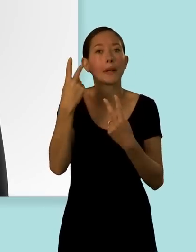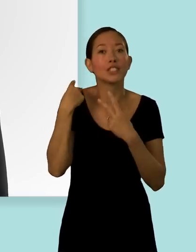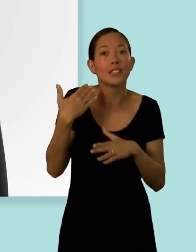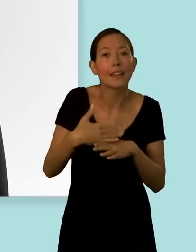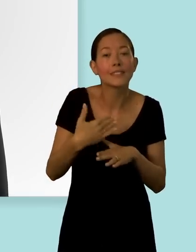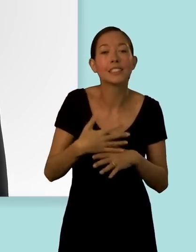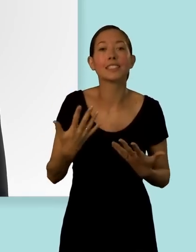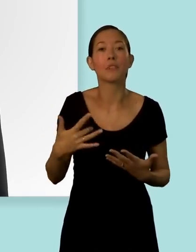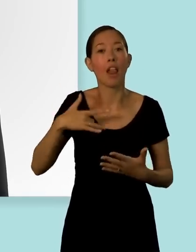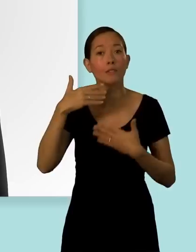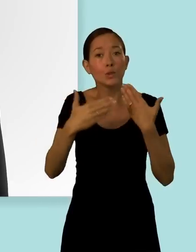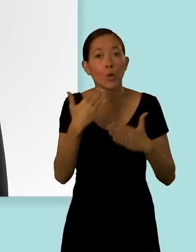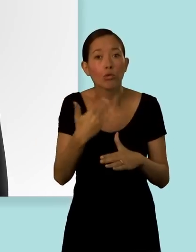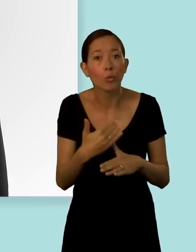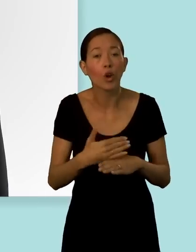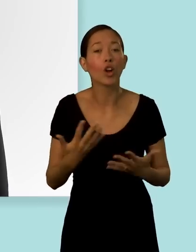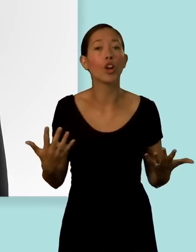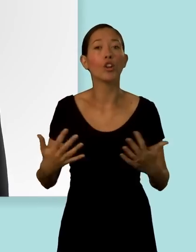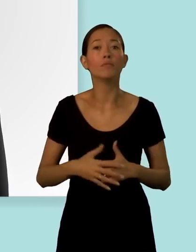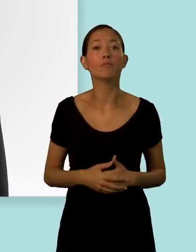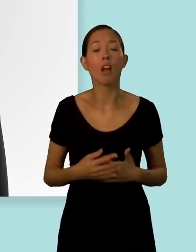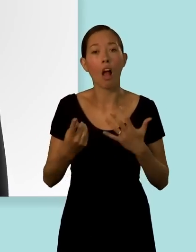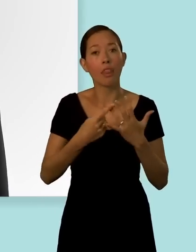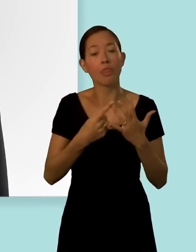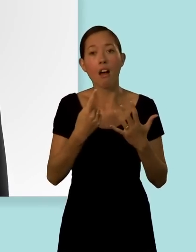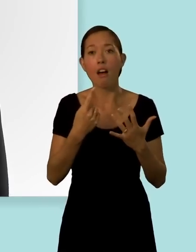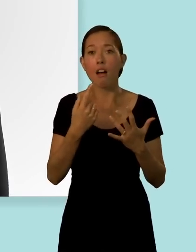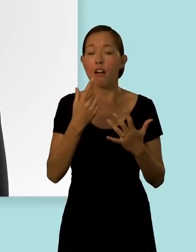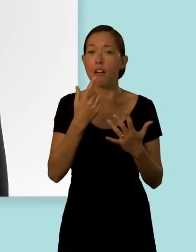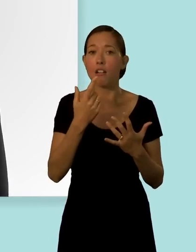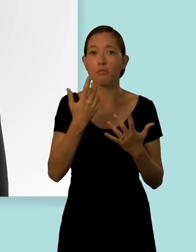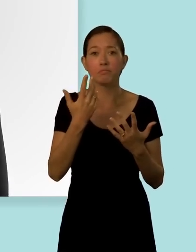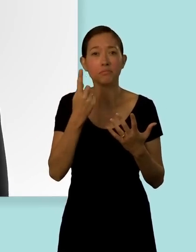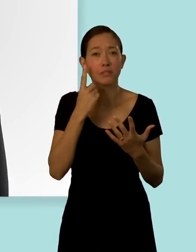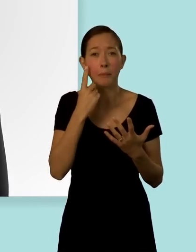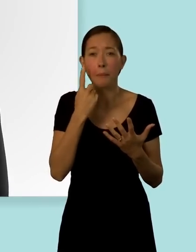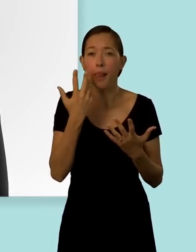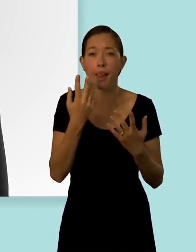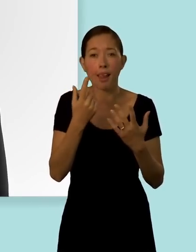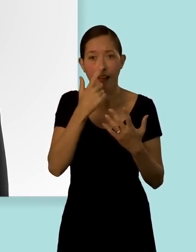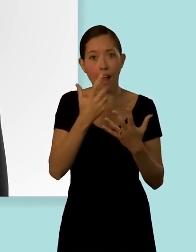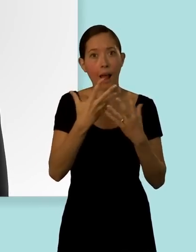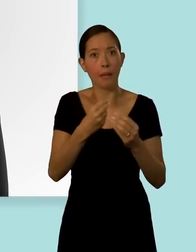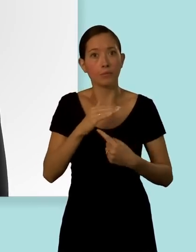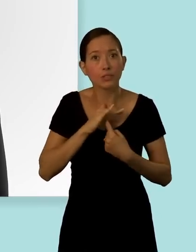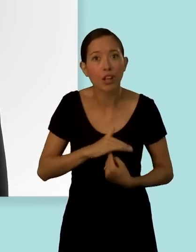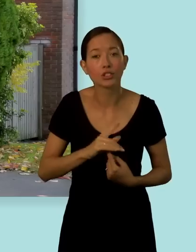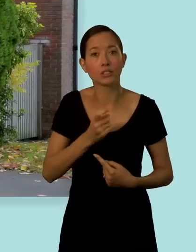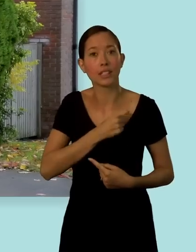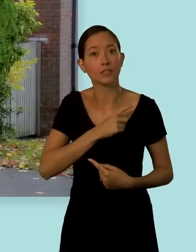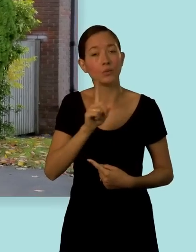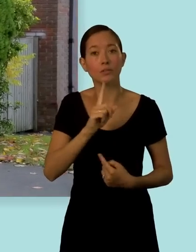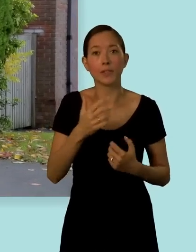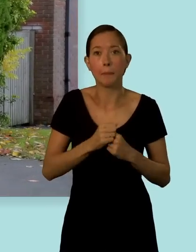reminiscence activities, and life story work. Other simple things that can help with depression and anxiety